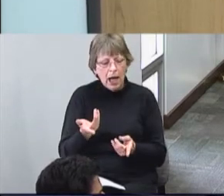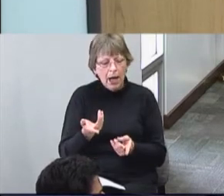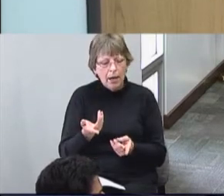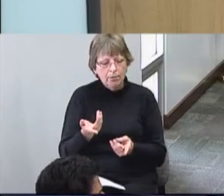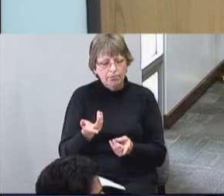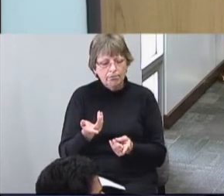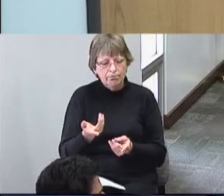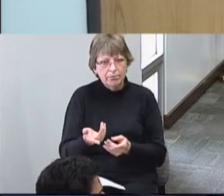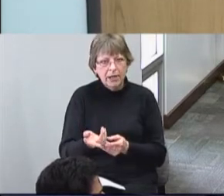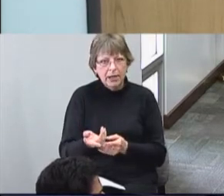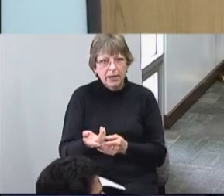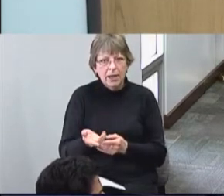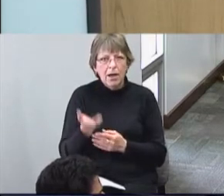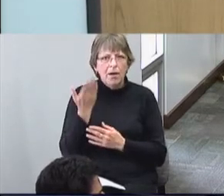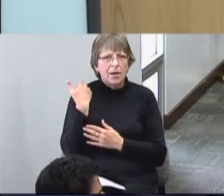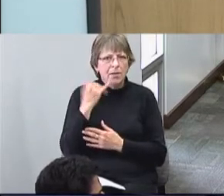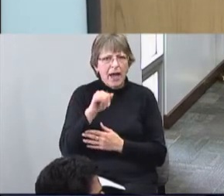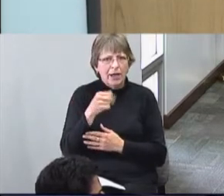Brought some problems to your attention.